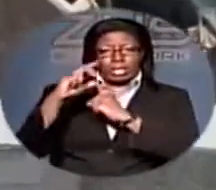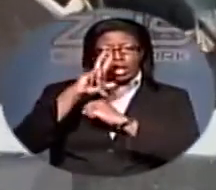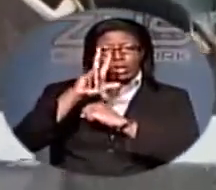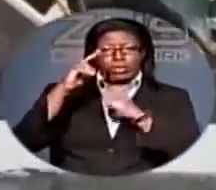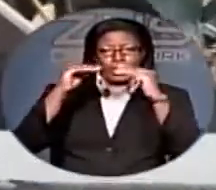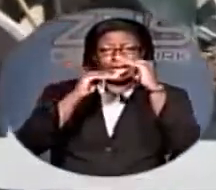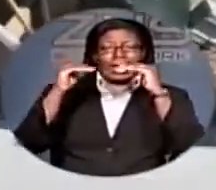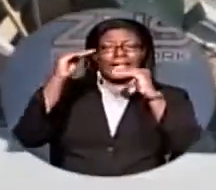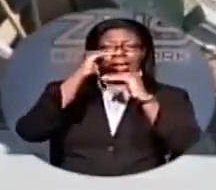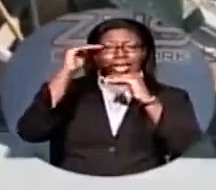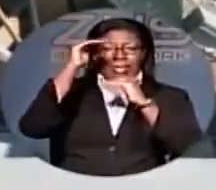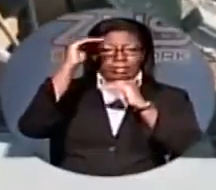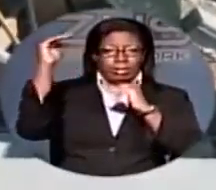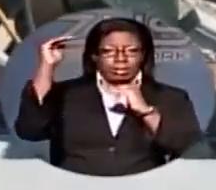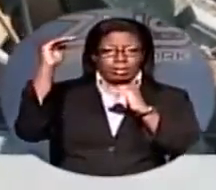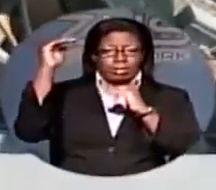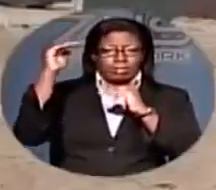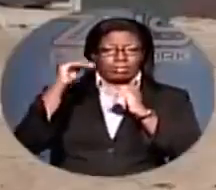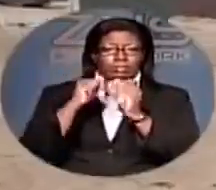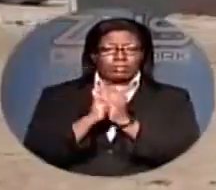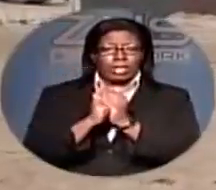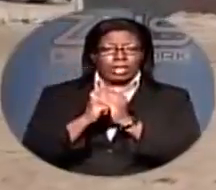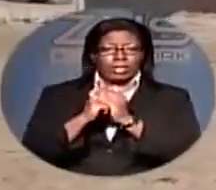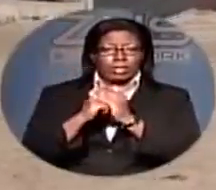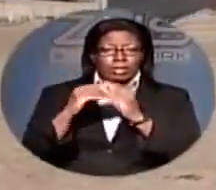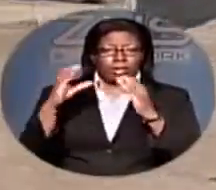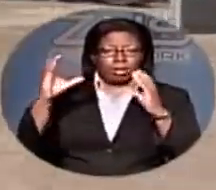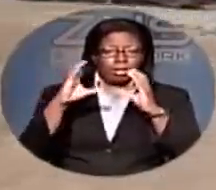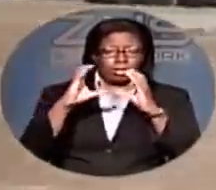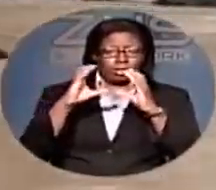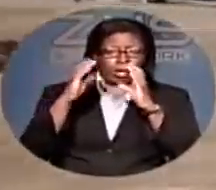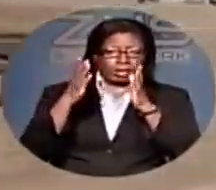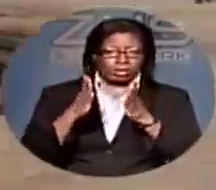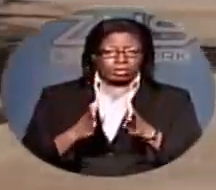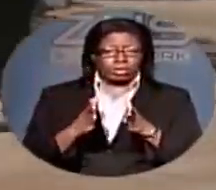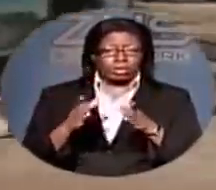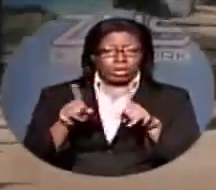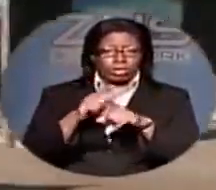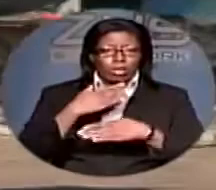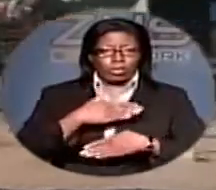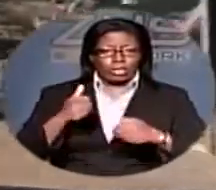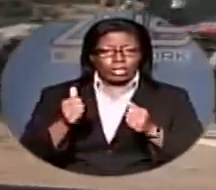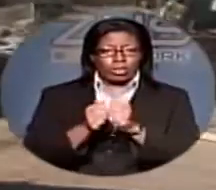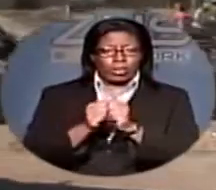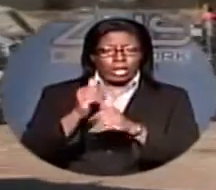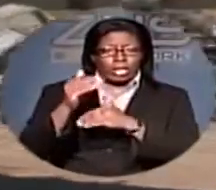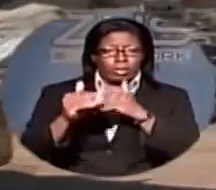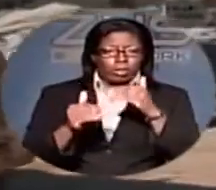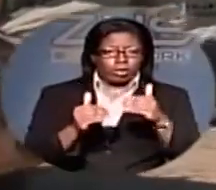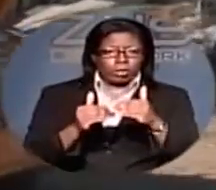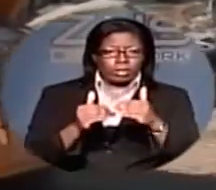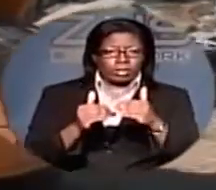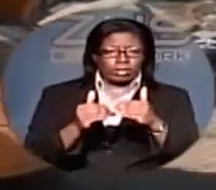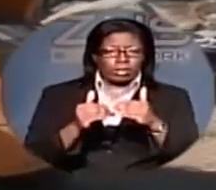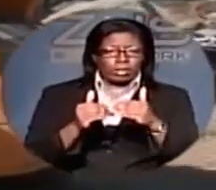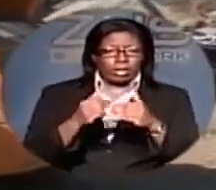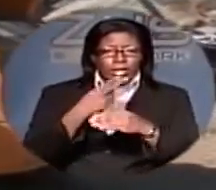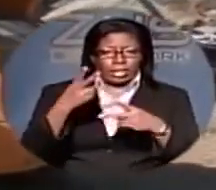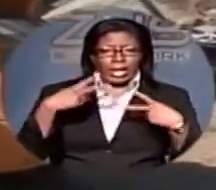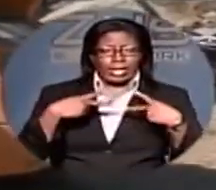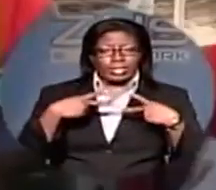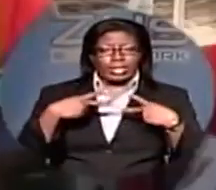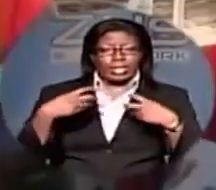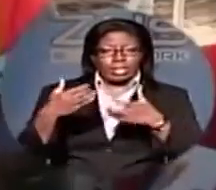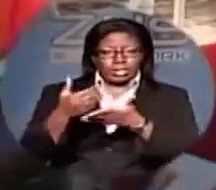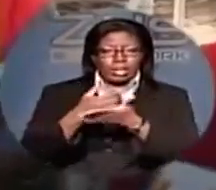cement mixes and the blocks are laid, the project's contractors, Cavalier Construction, are also pleased with the progress, although they had to overcome some